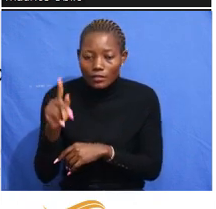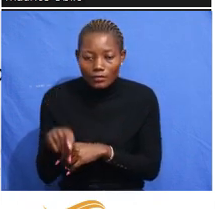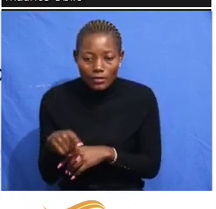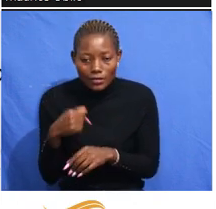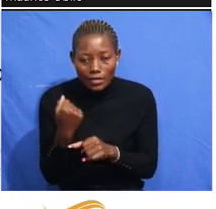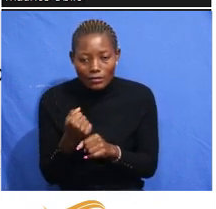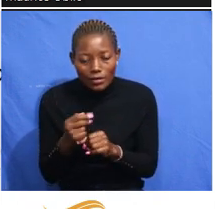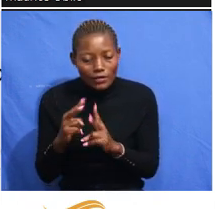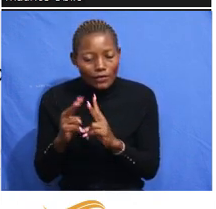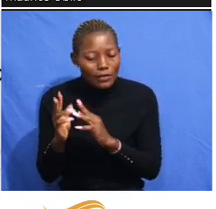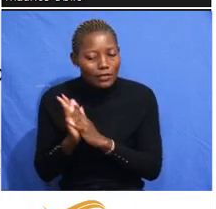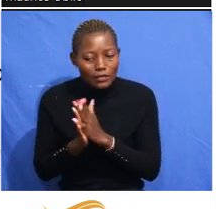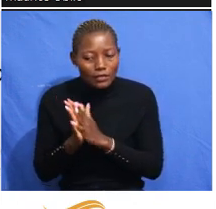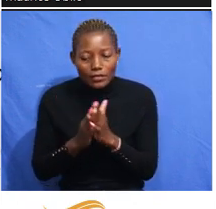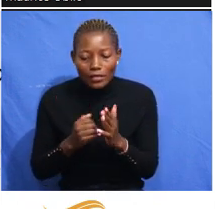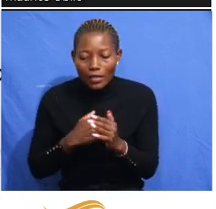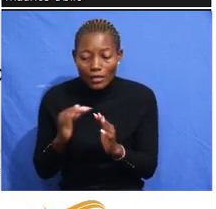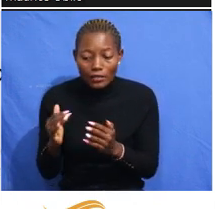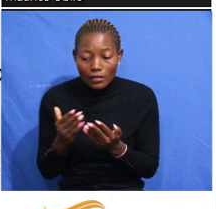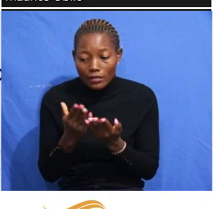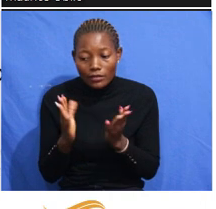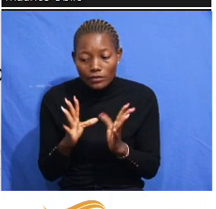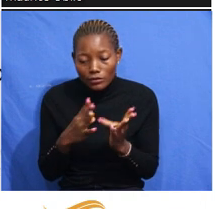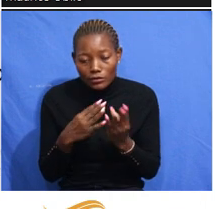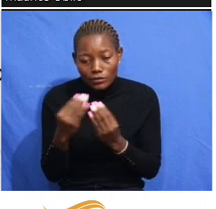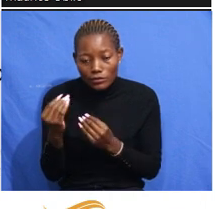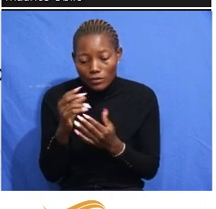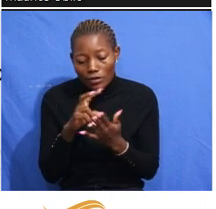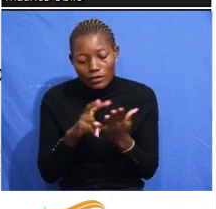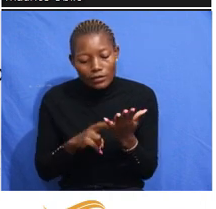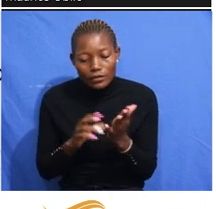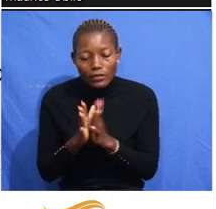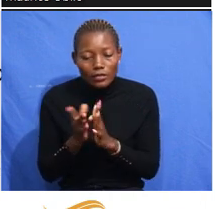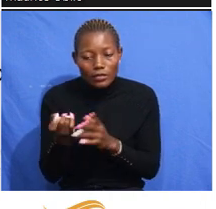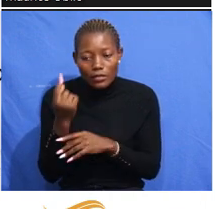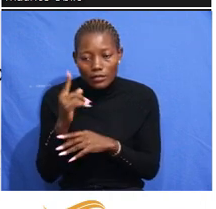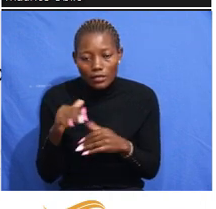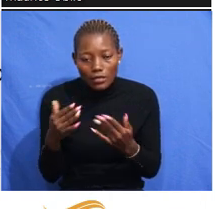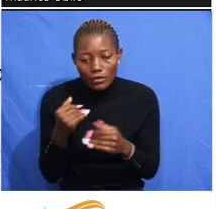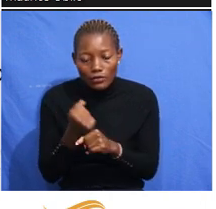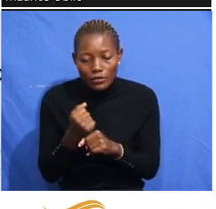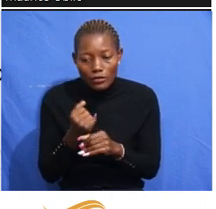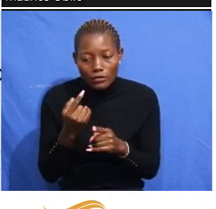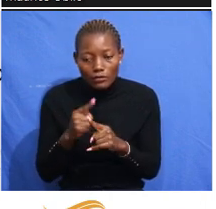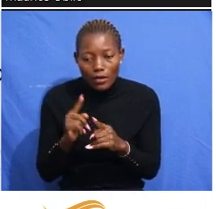I would encourage you to go and read about this just to understand how it works. But that is the